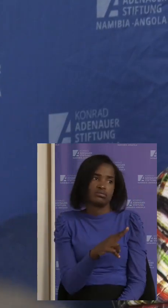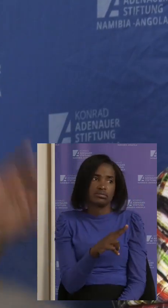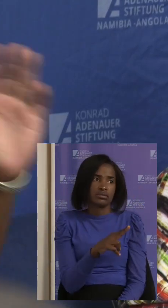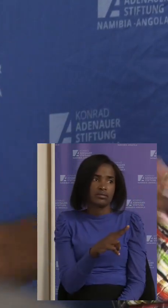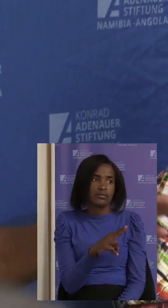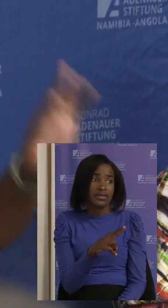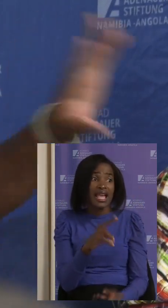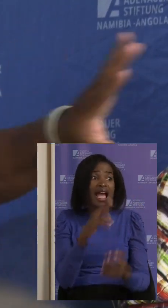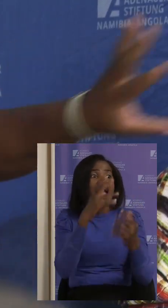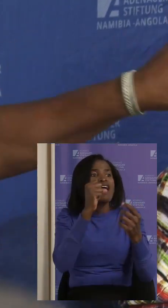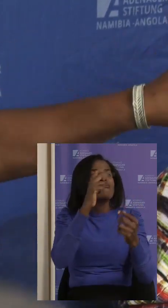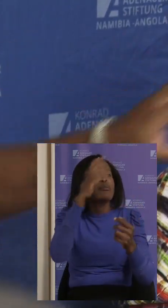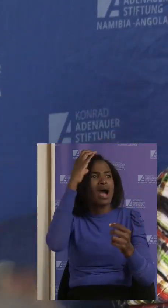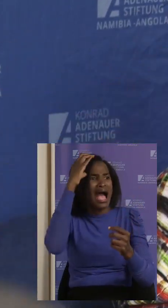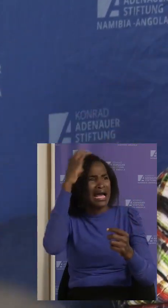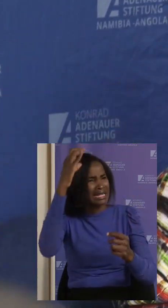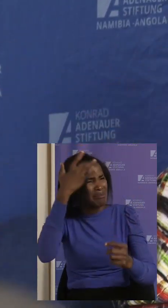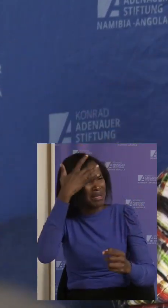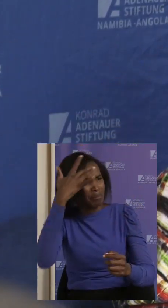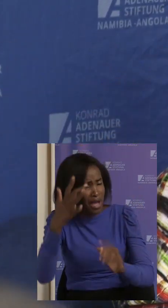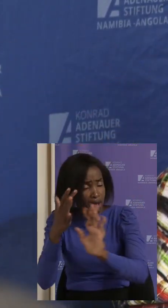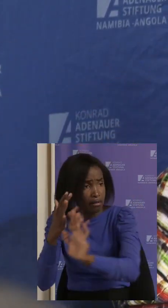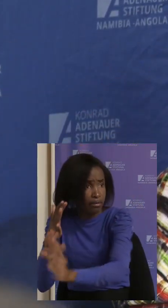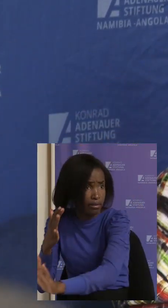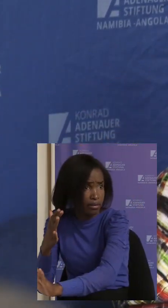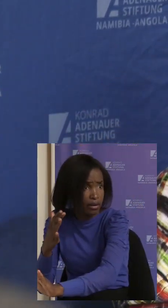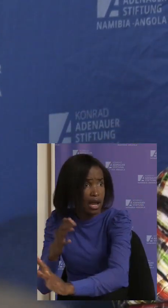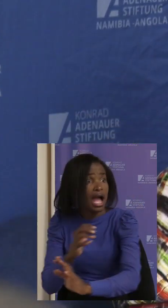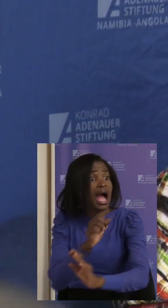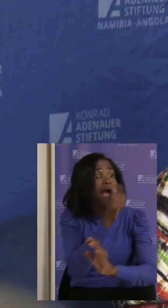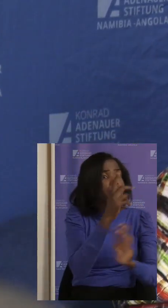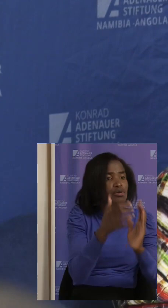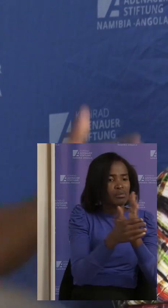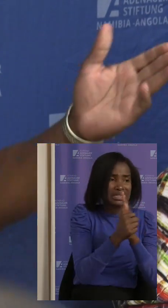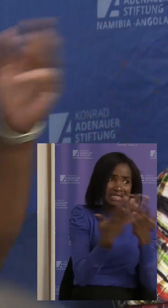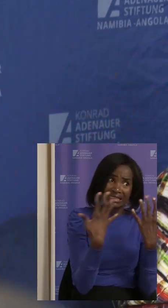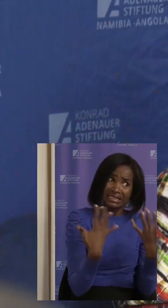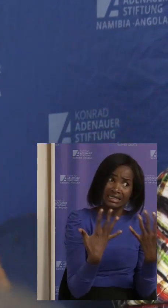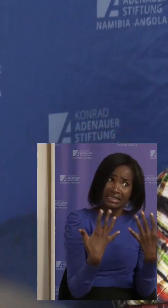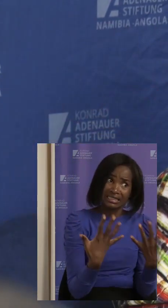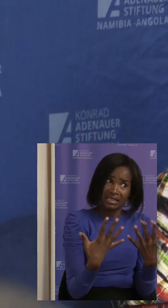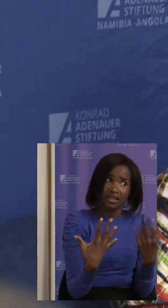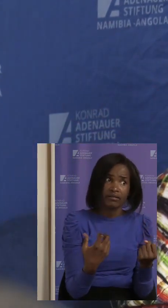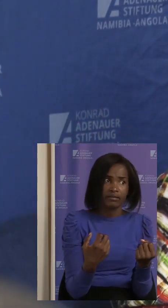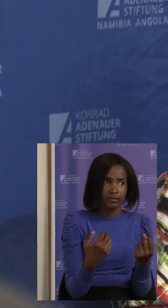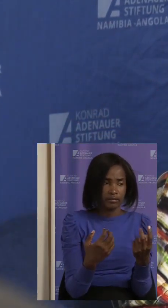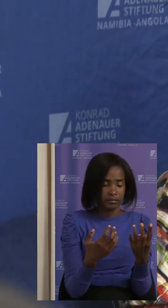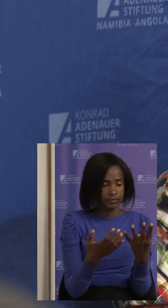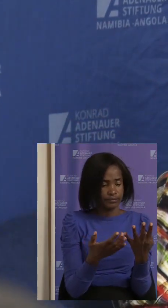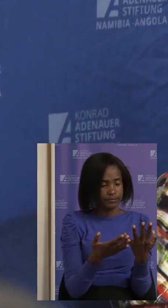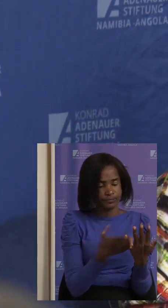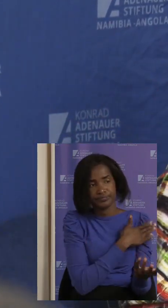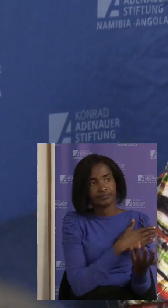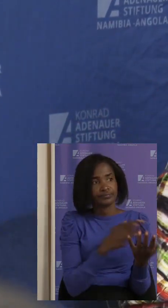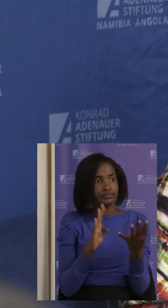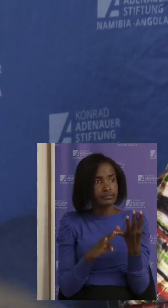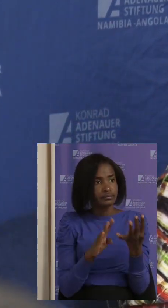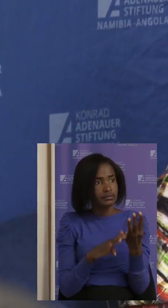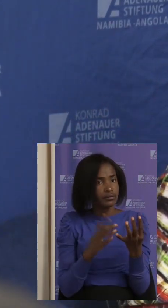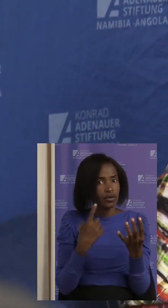The academic have his own ways and skills development have its own ways. We go to the other comment.